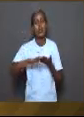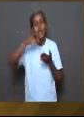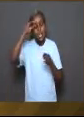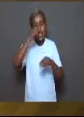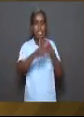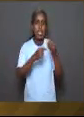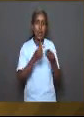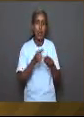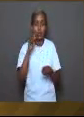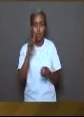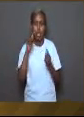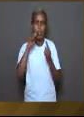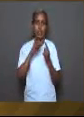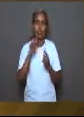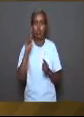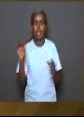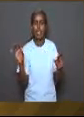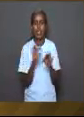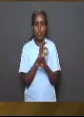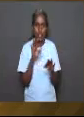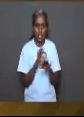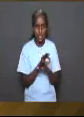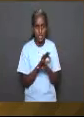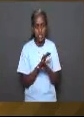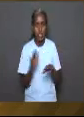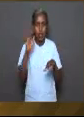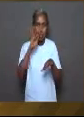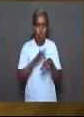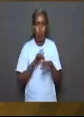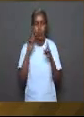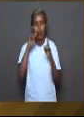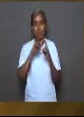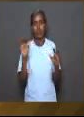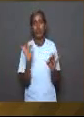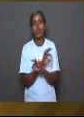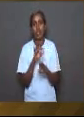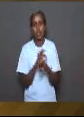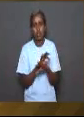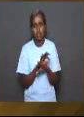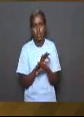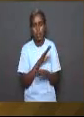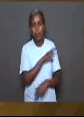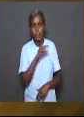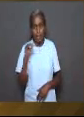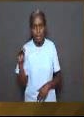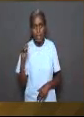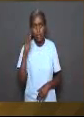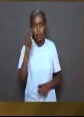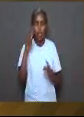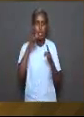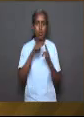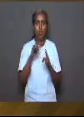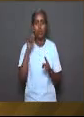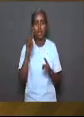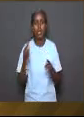about one-to-one functions, onto functions, and